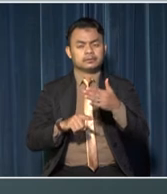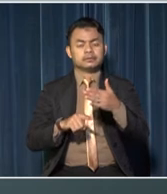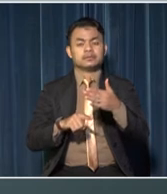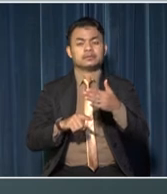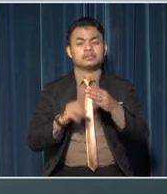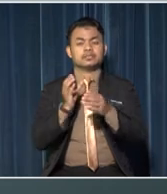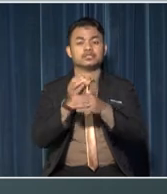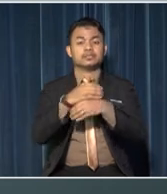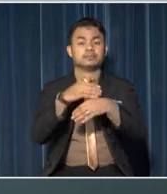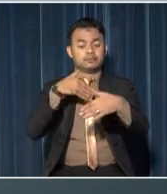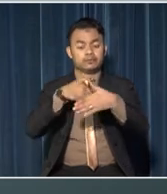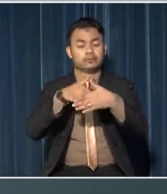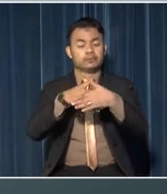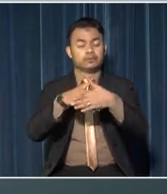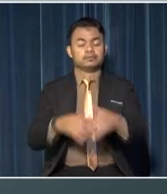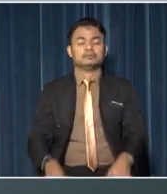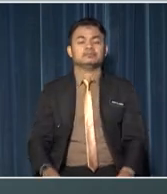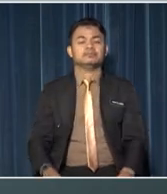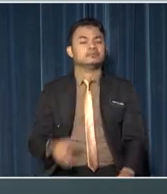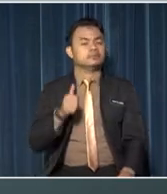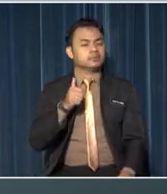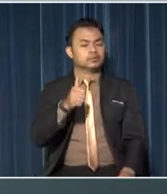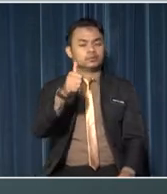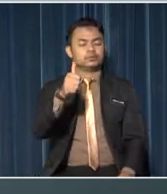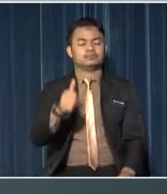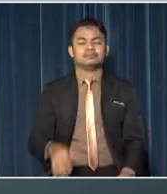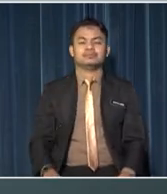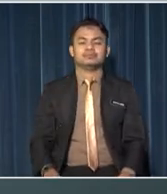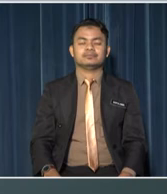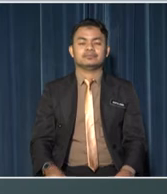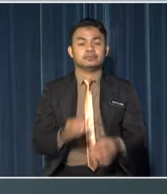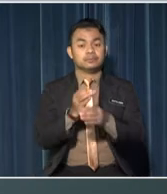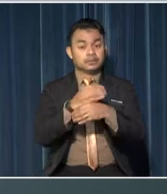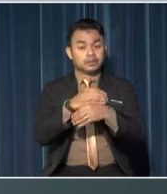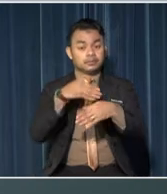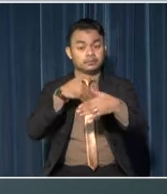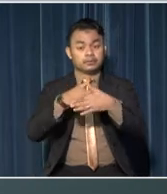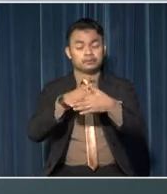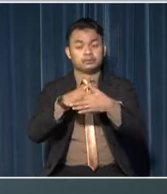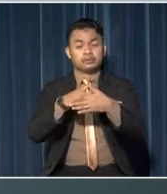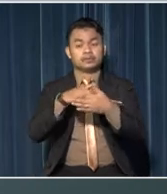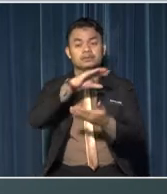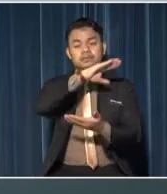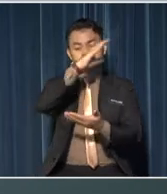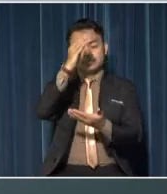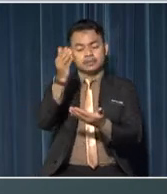football? Very good! The shape of a football is a